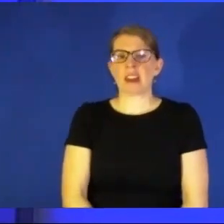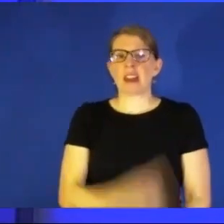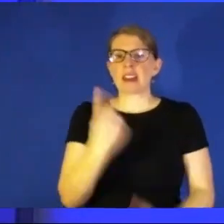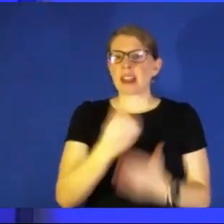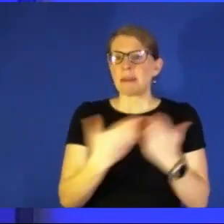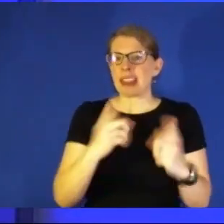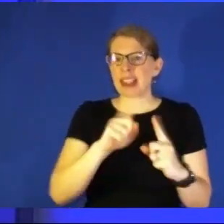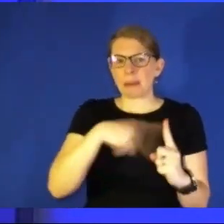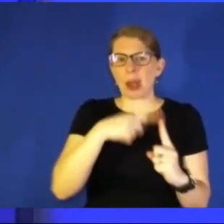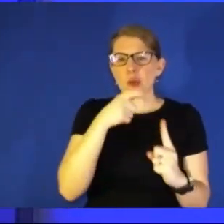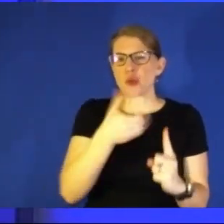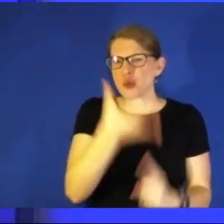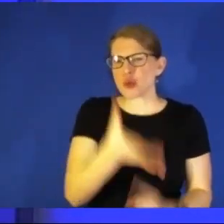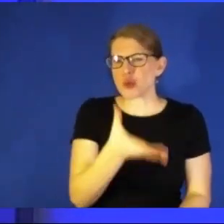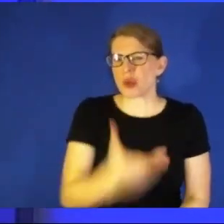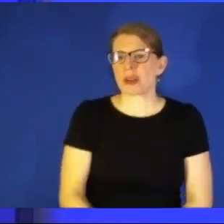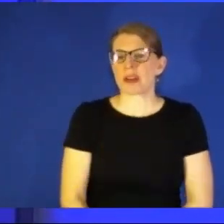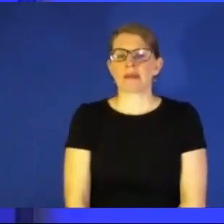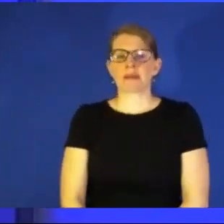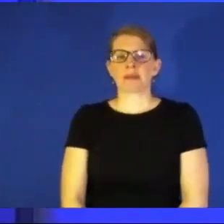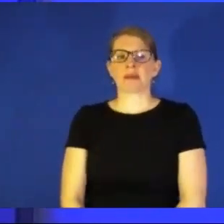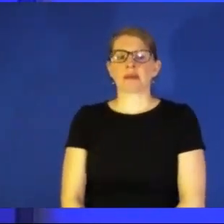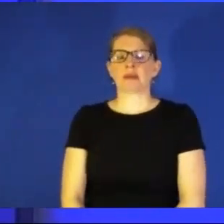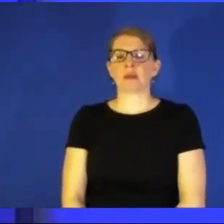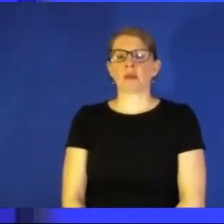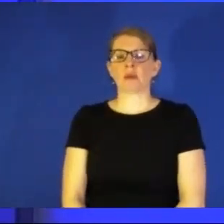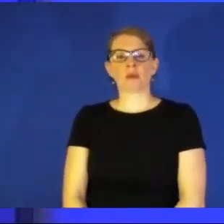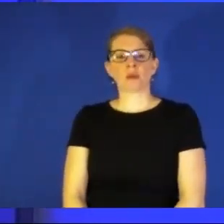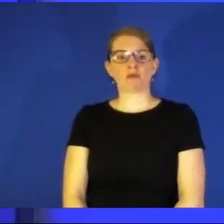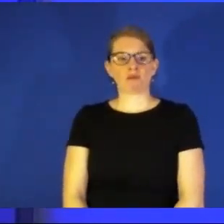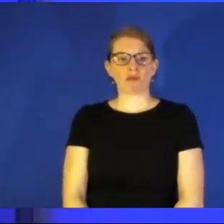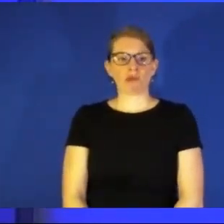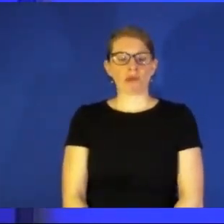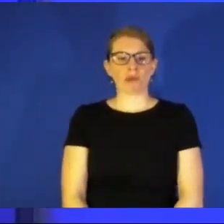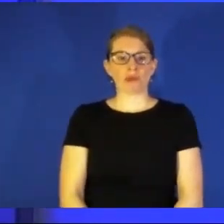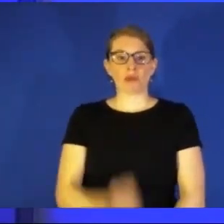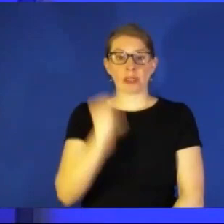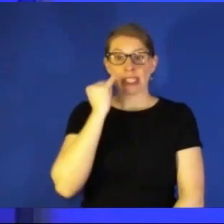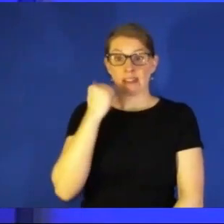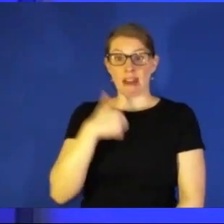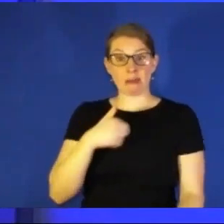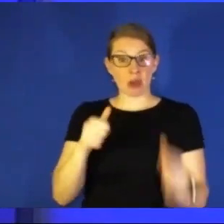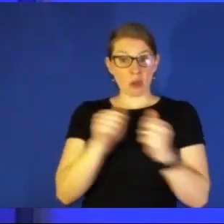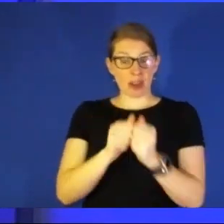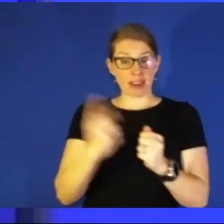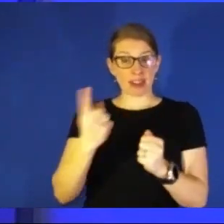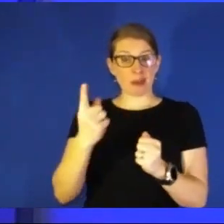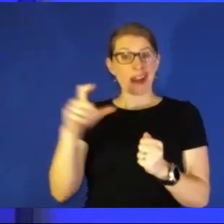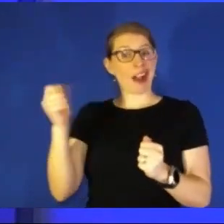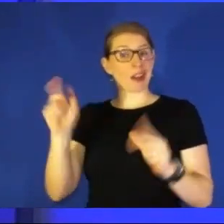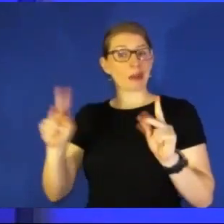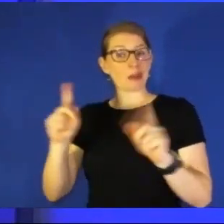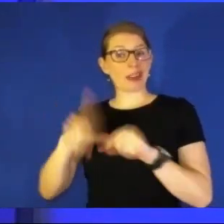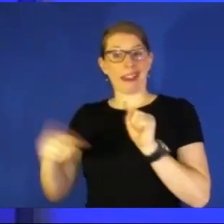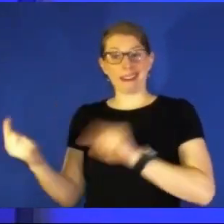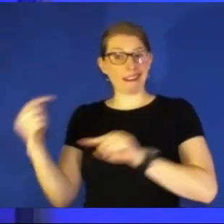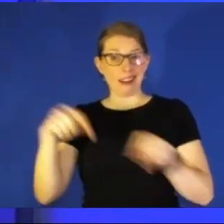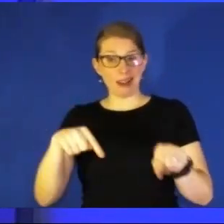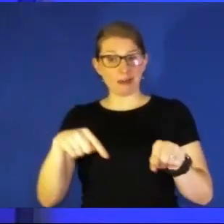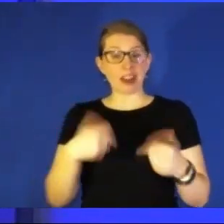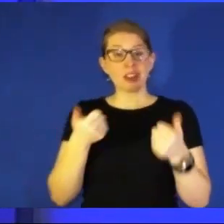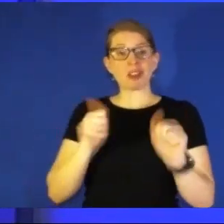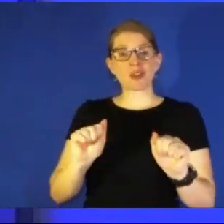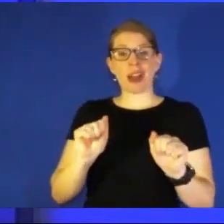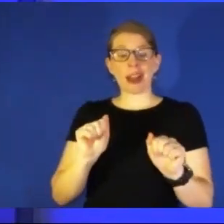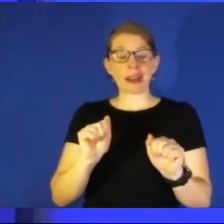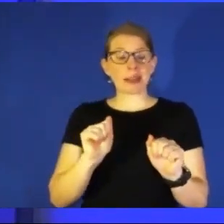Mm-hmm. So I try to, if I'm with someone and others can't be there, I try to call out things that are